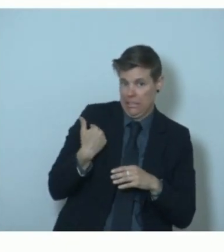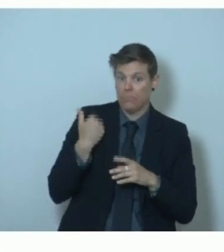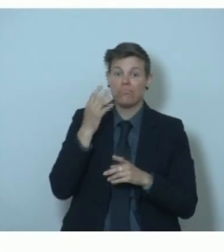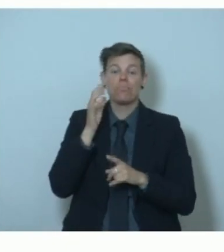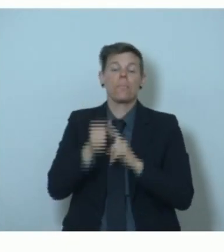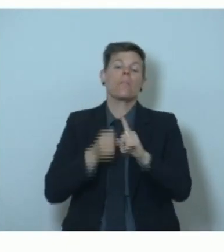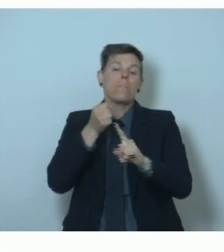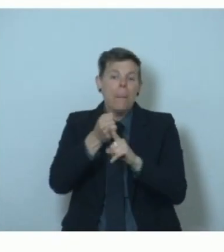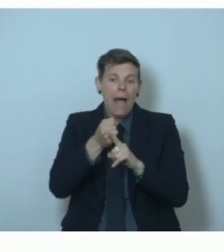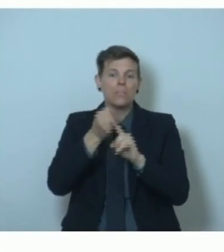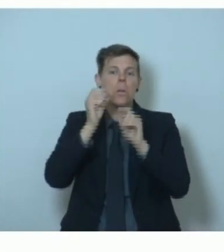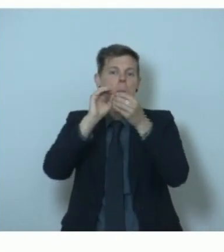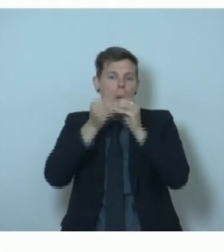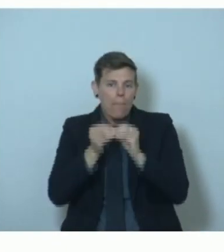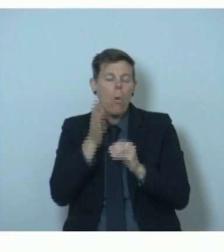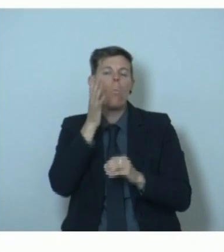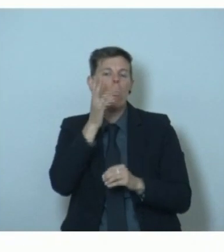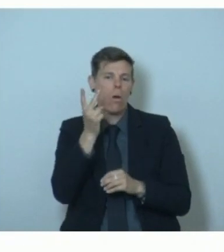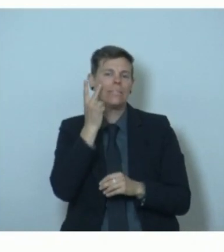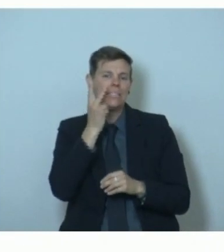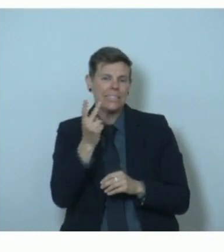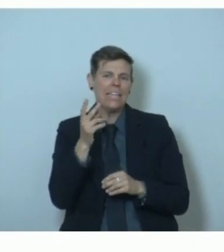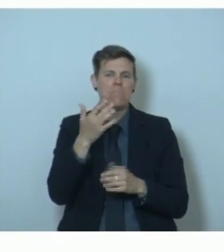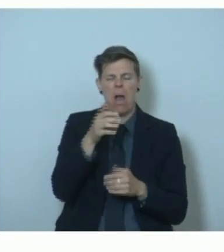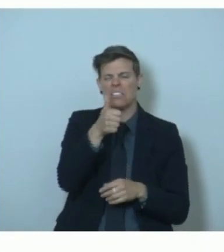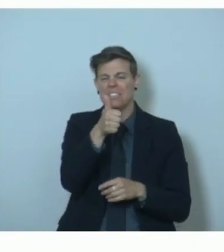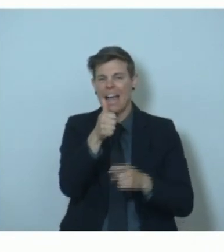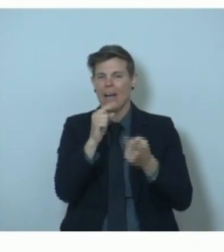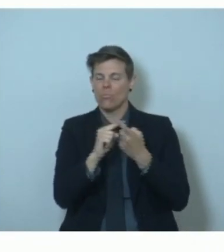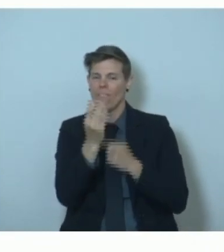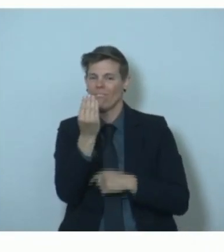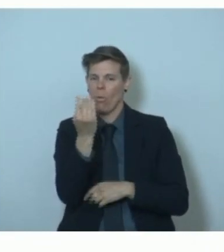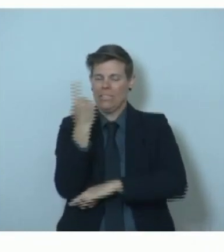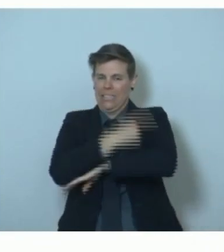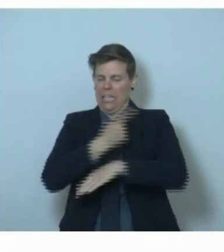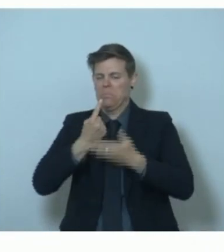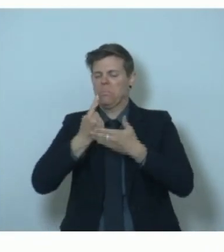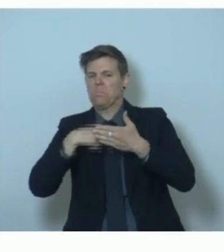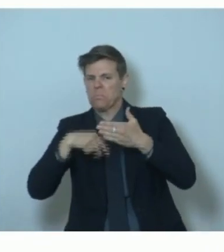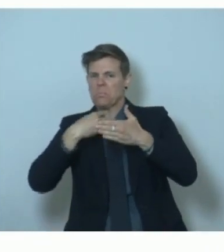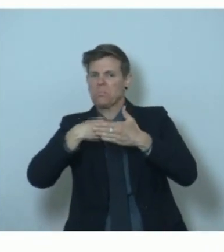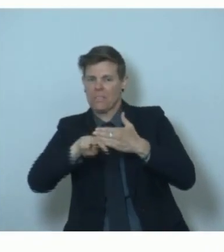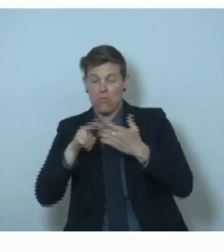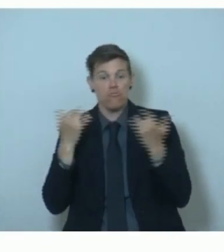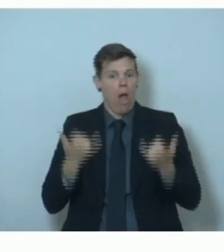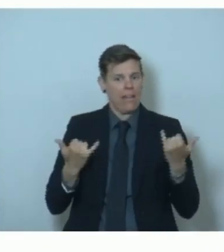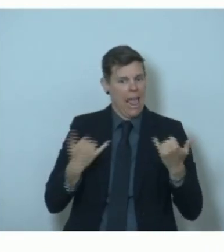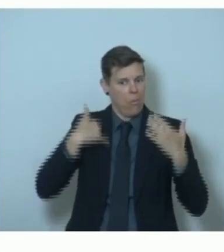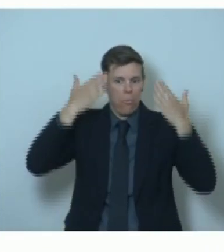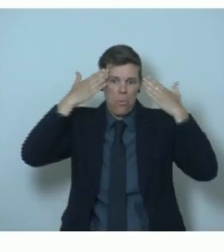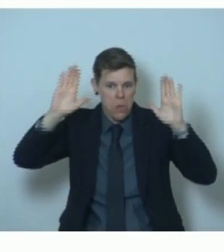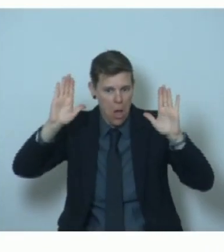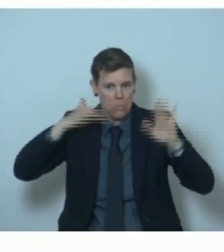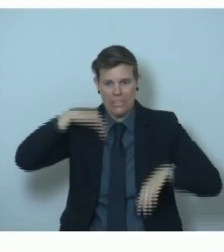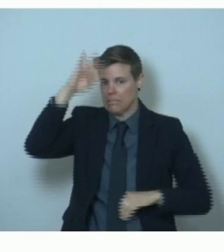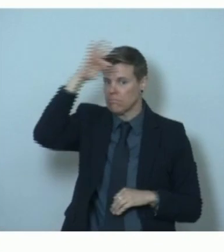from then. So we won't see those effects right now. We'll see those in the future. But doing well in all the metrics